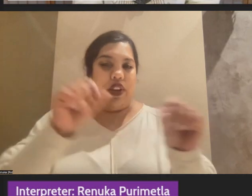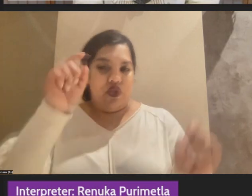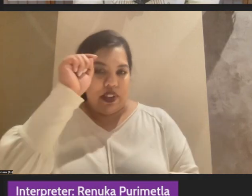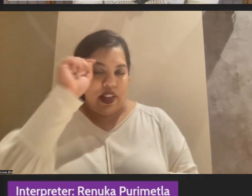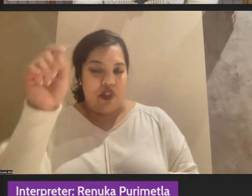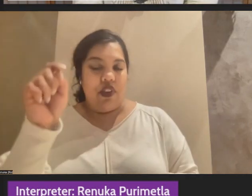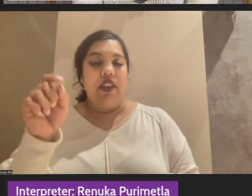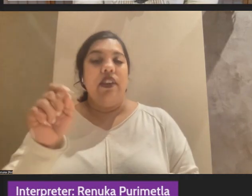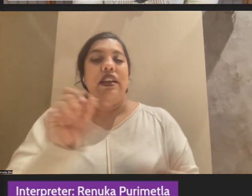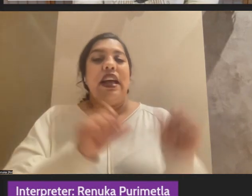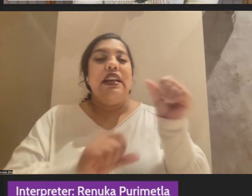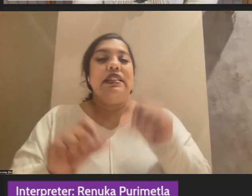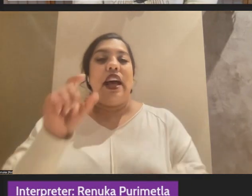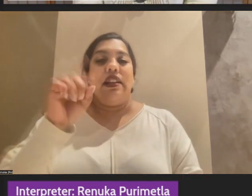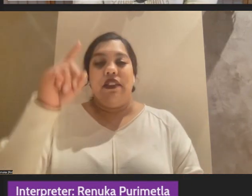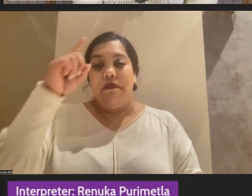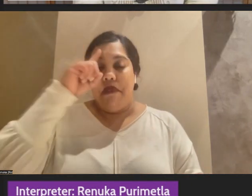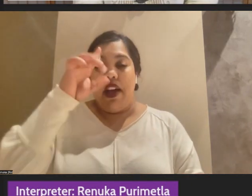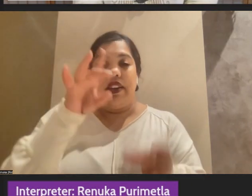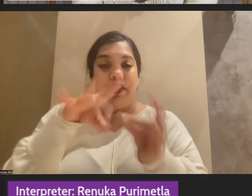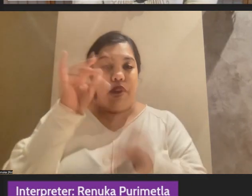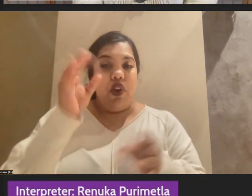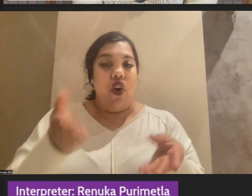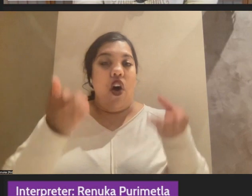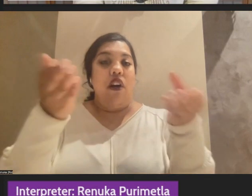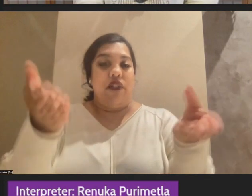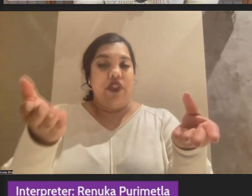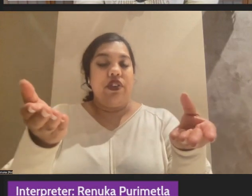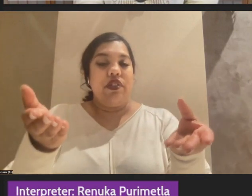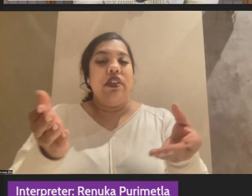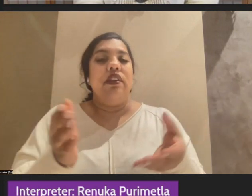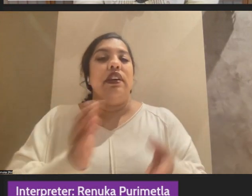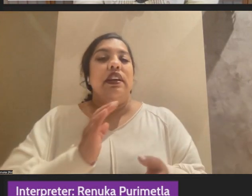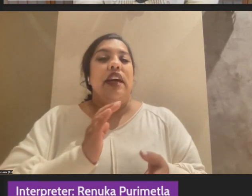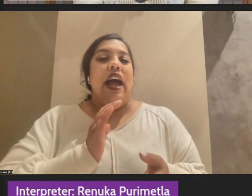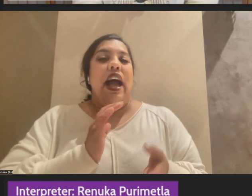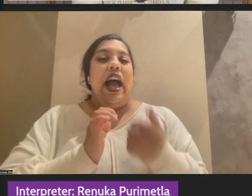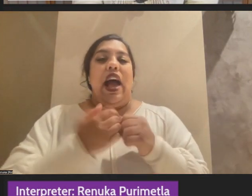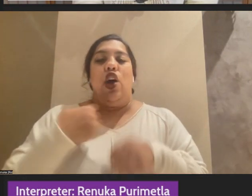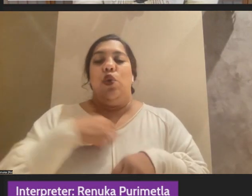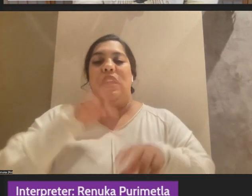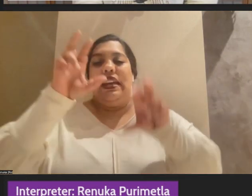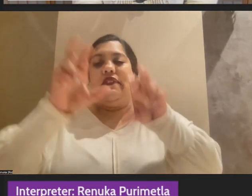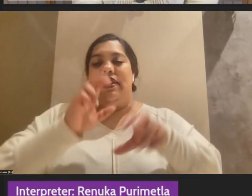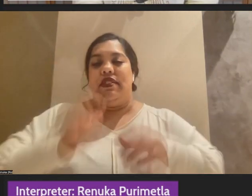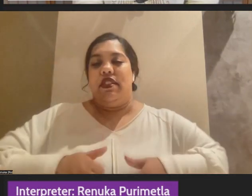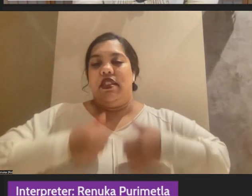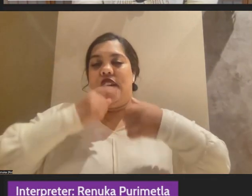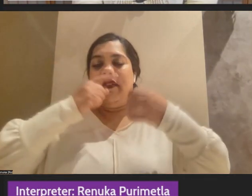to invest our life-affirming mental equivalence into the law of mind and action, whereby